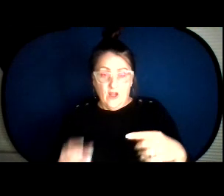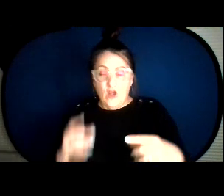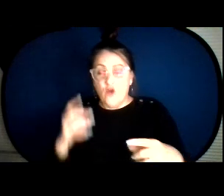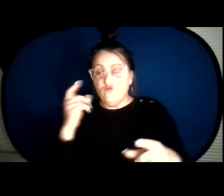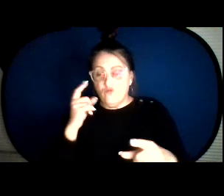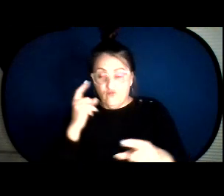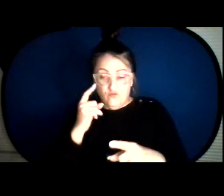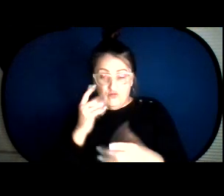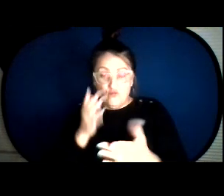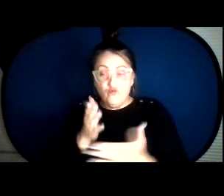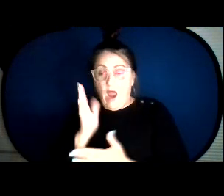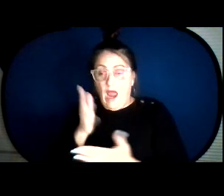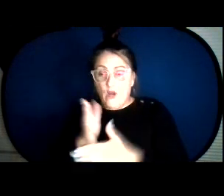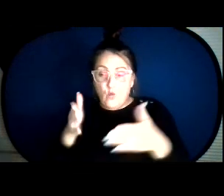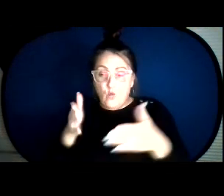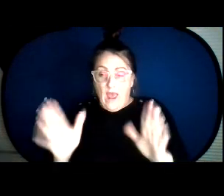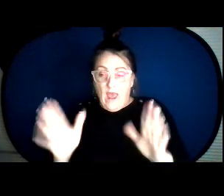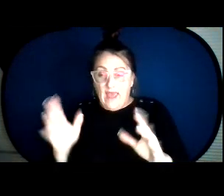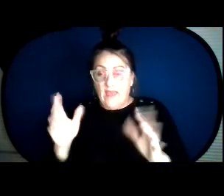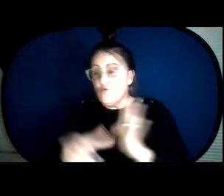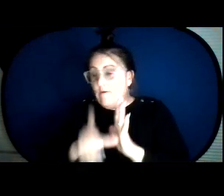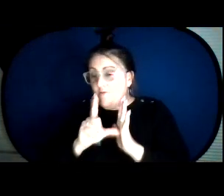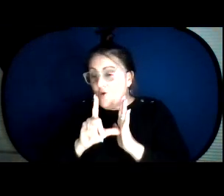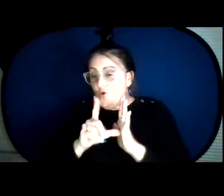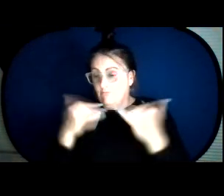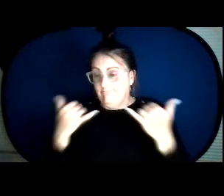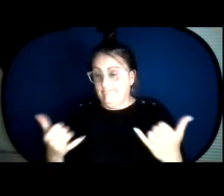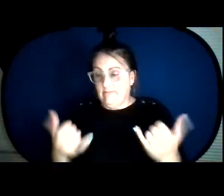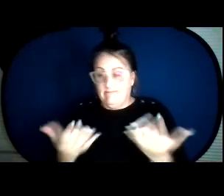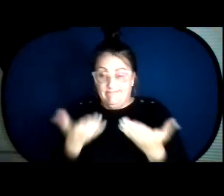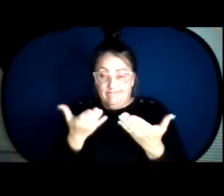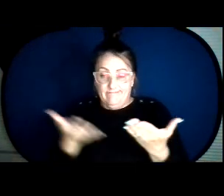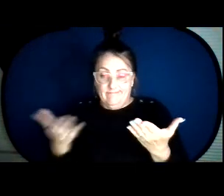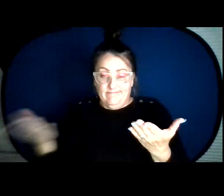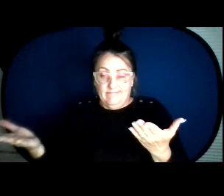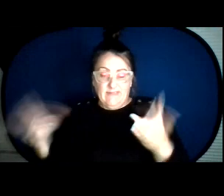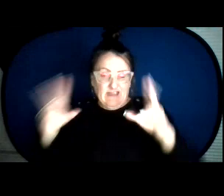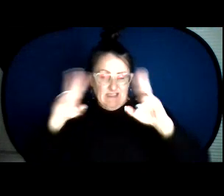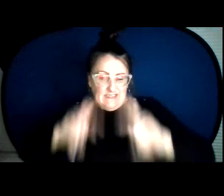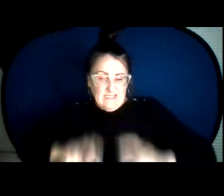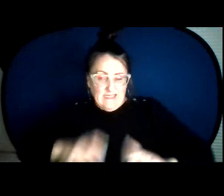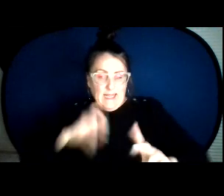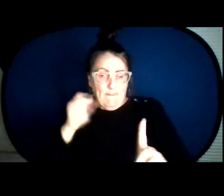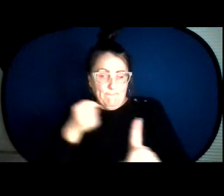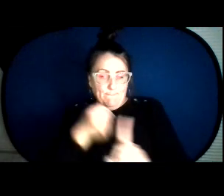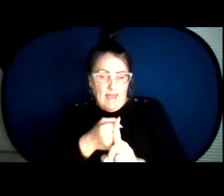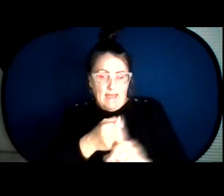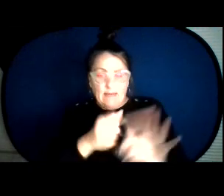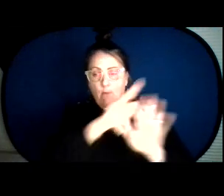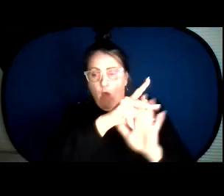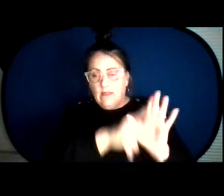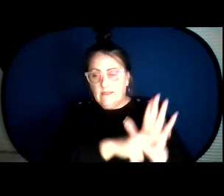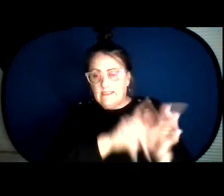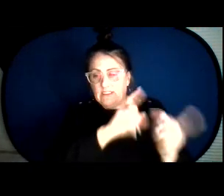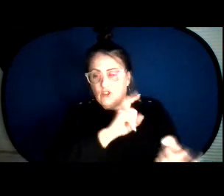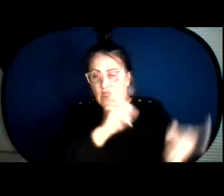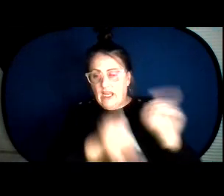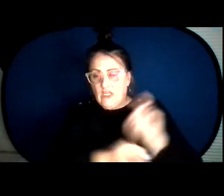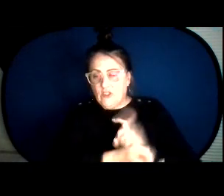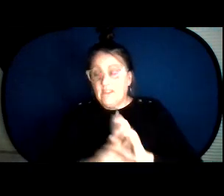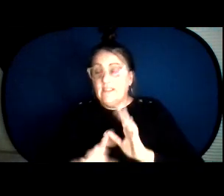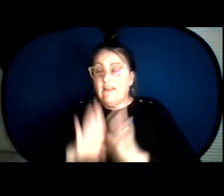state to review current inventory, assess the impact of recent policy changes, develop a